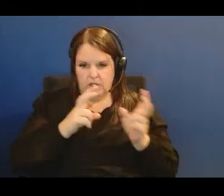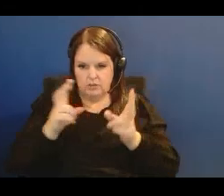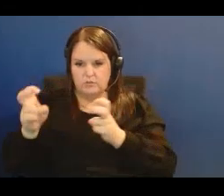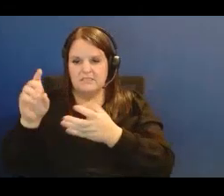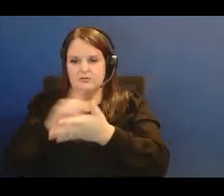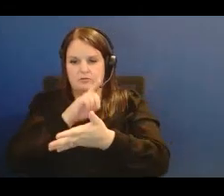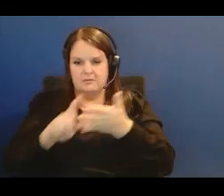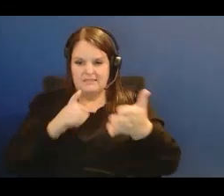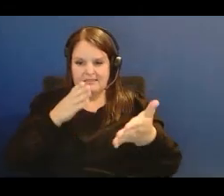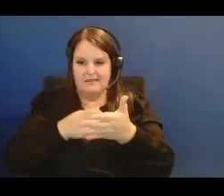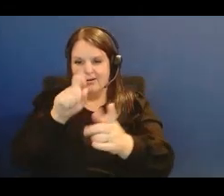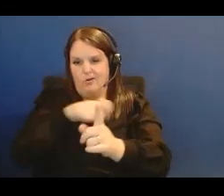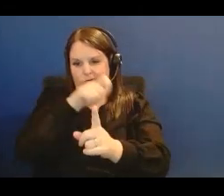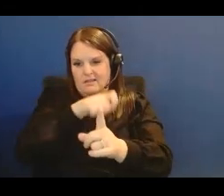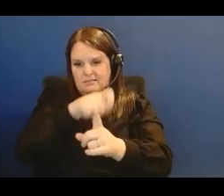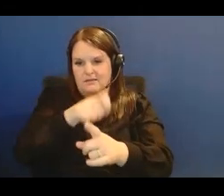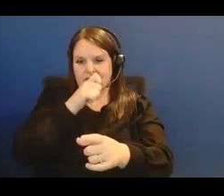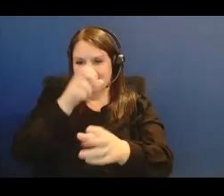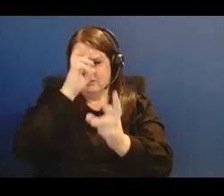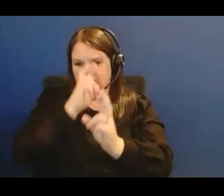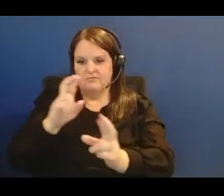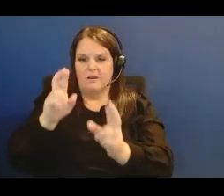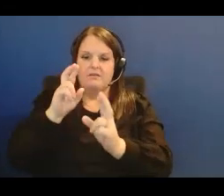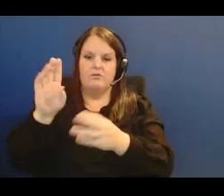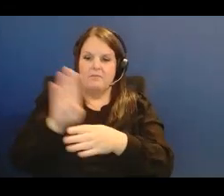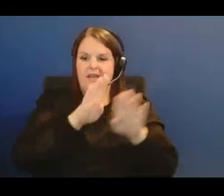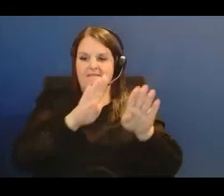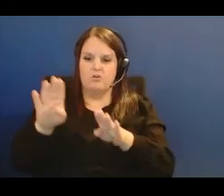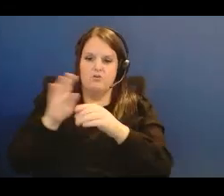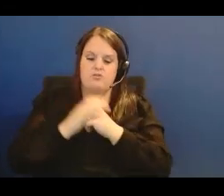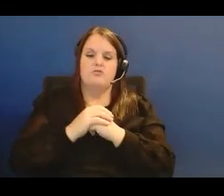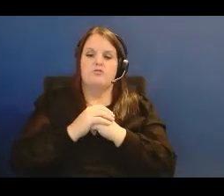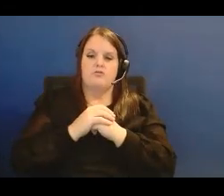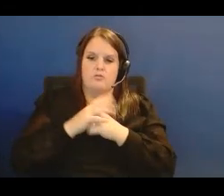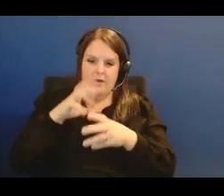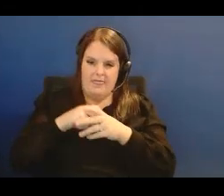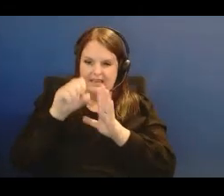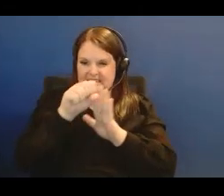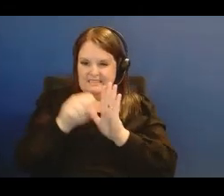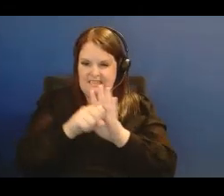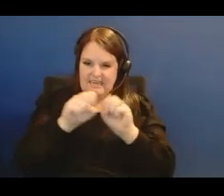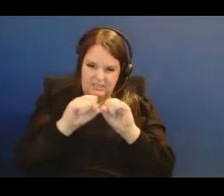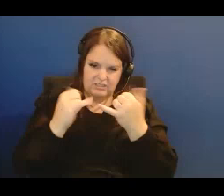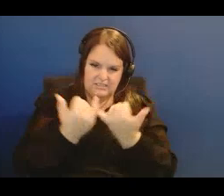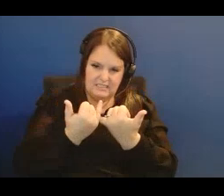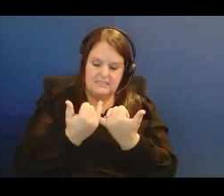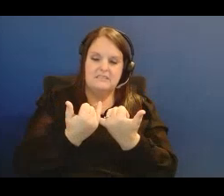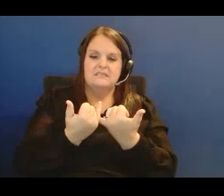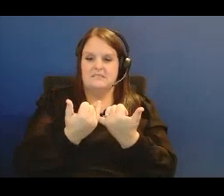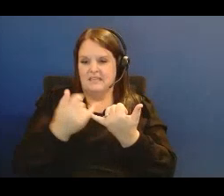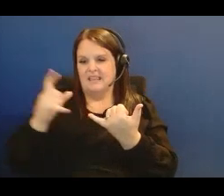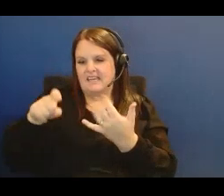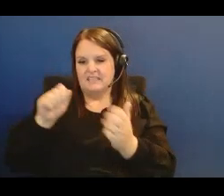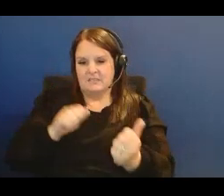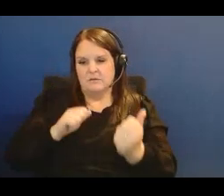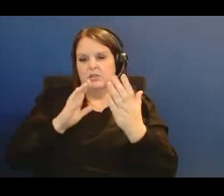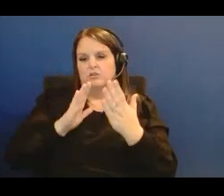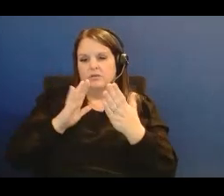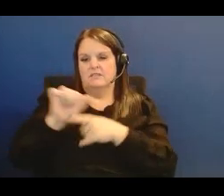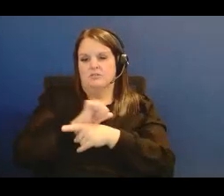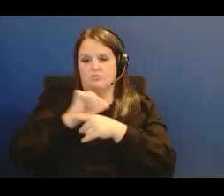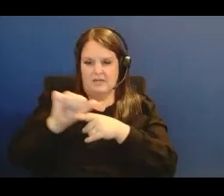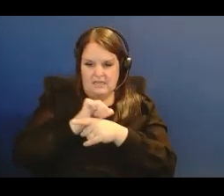discrimination and harassment and disrespectful behavior within state agencies, that this needs to be addressed through